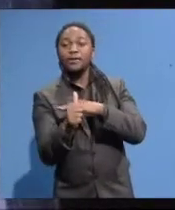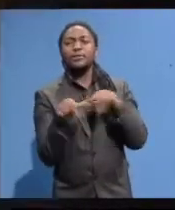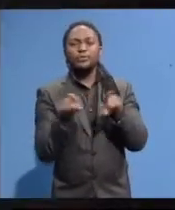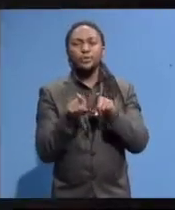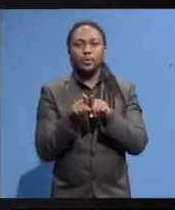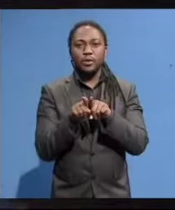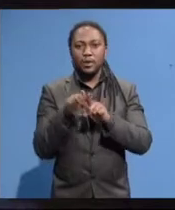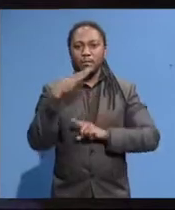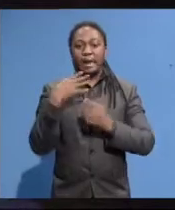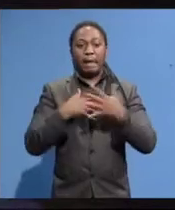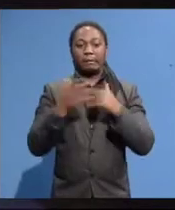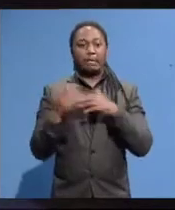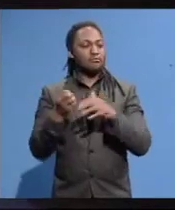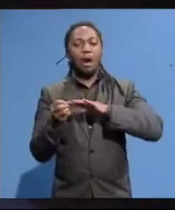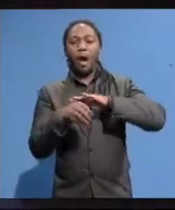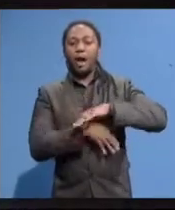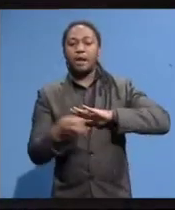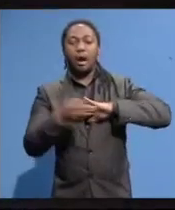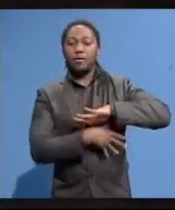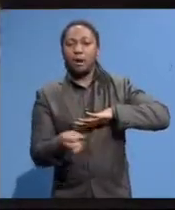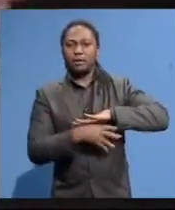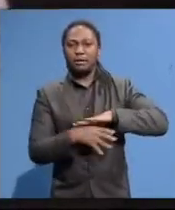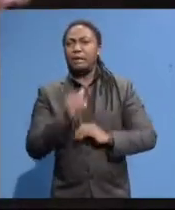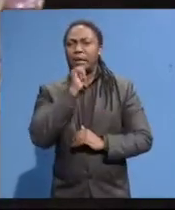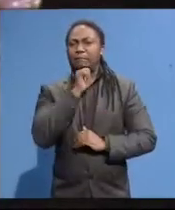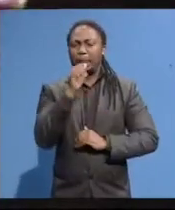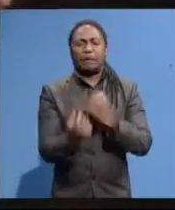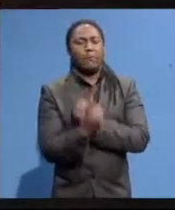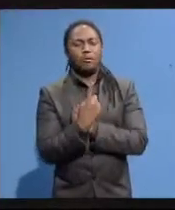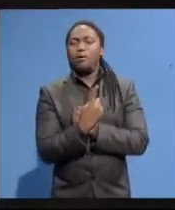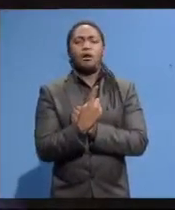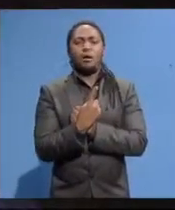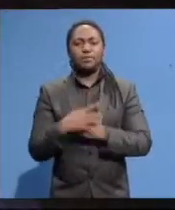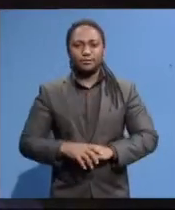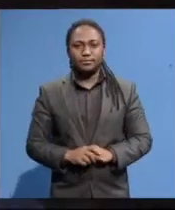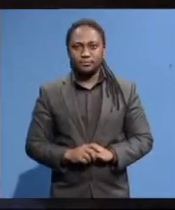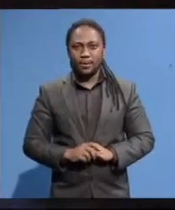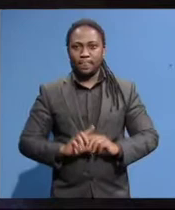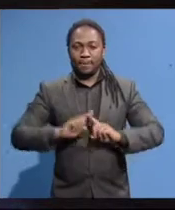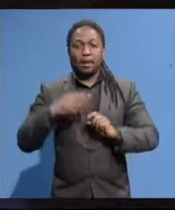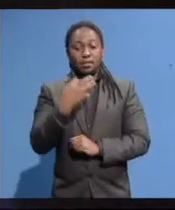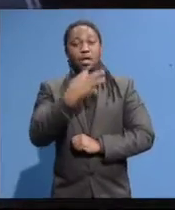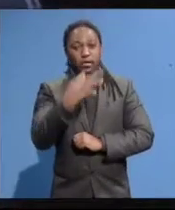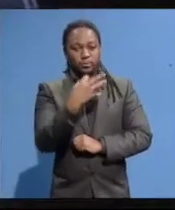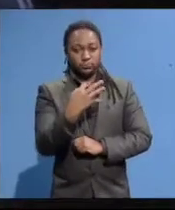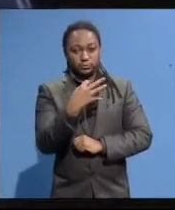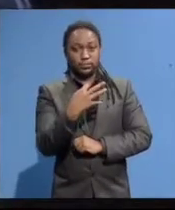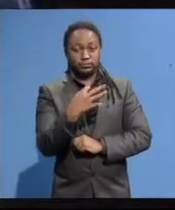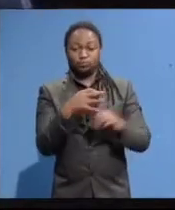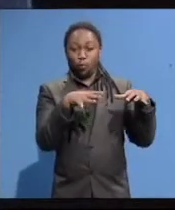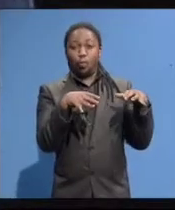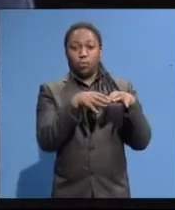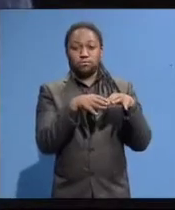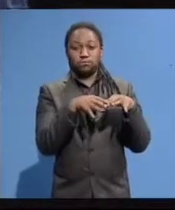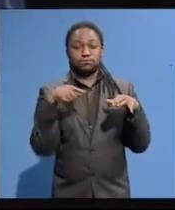who take things under. They don't care what happens. But the third kind are the